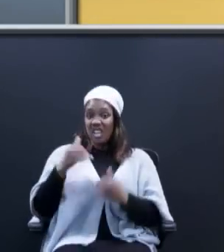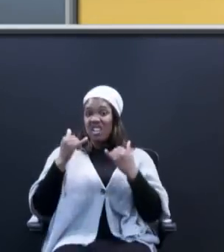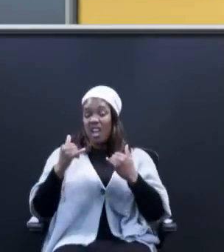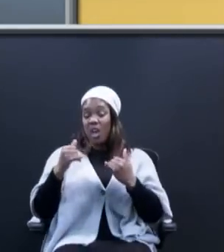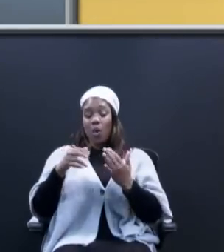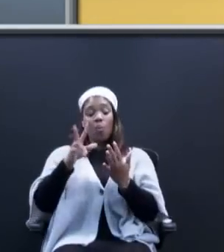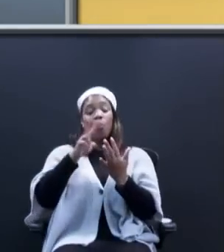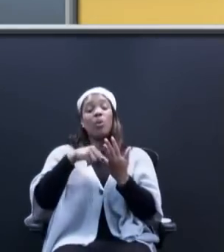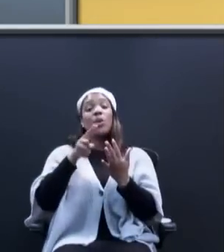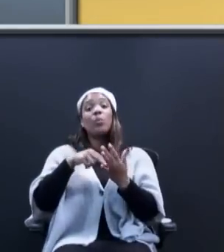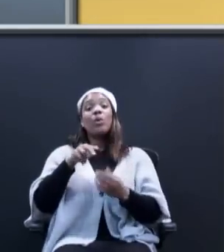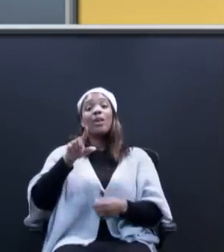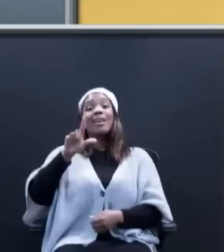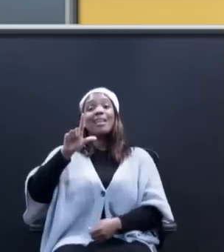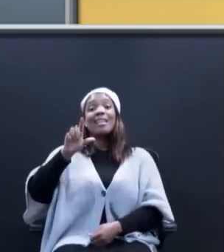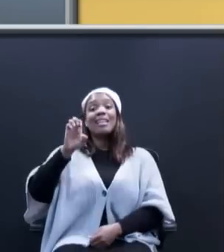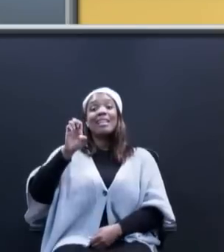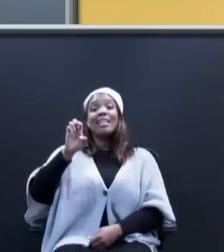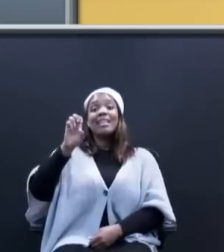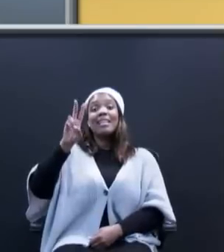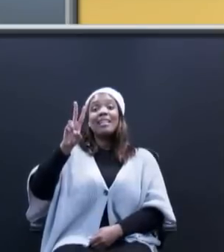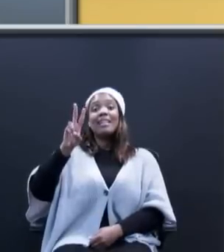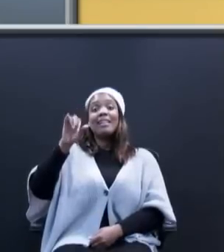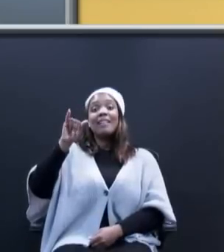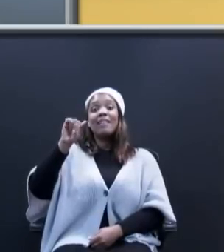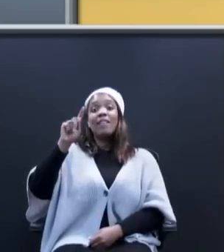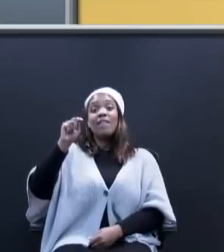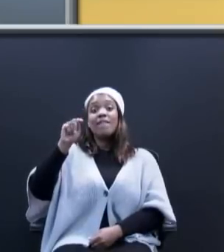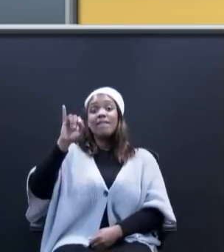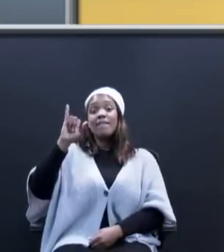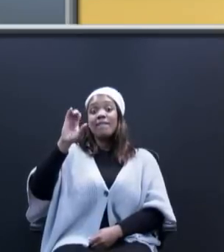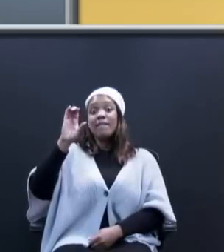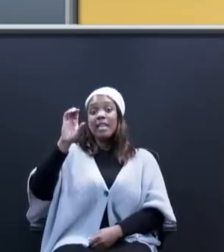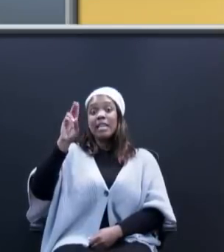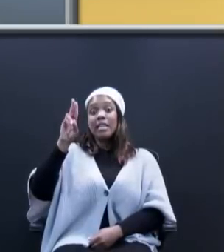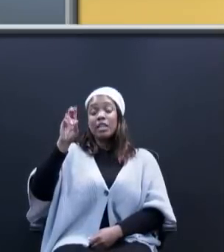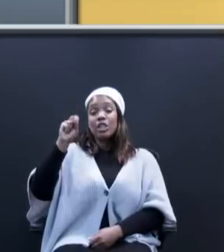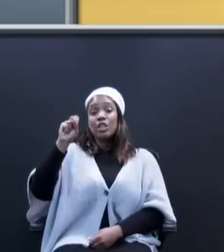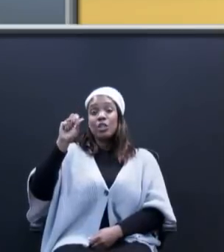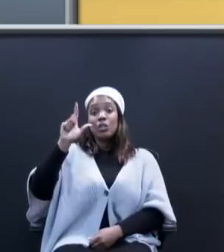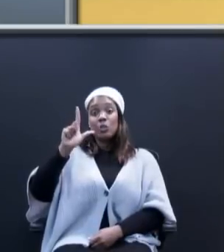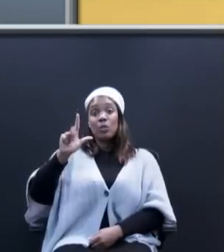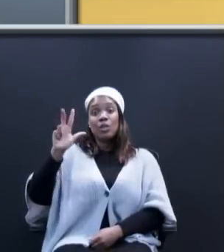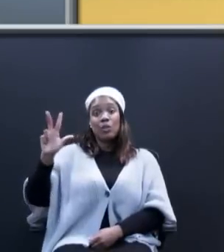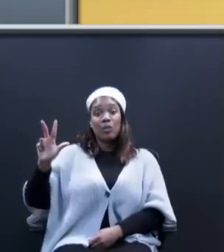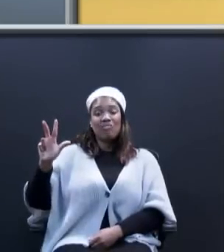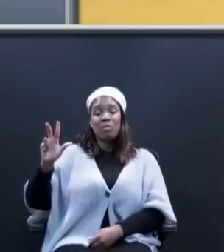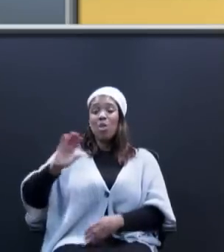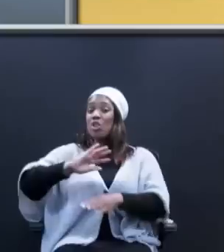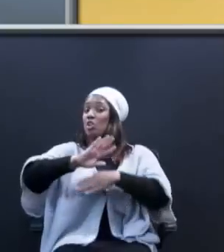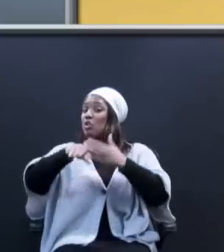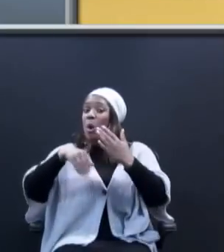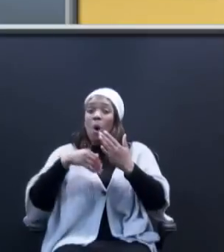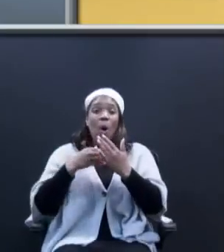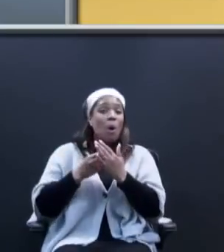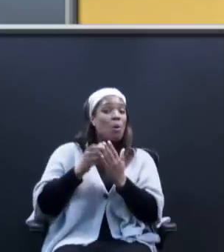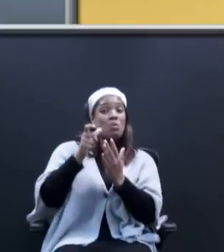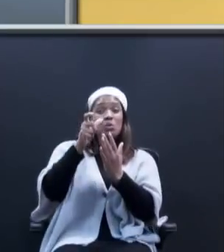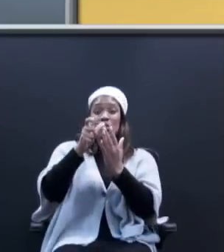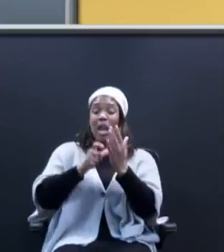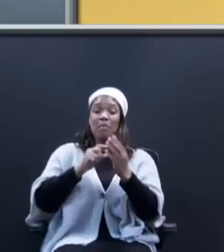nothing but spiritual awakening. And what's going to take place, sisters and brothers?